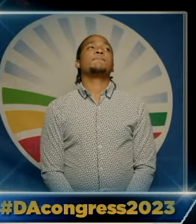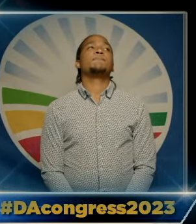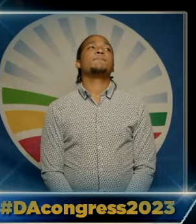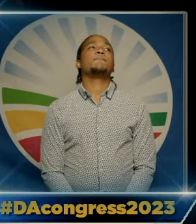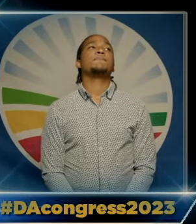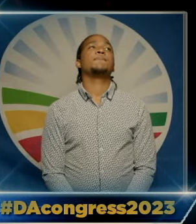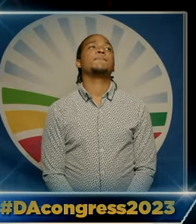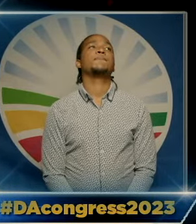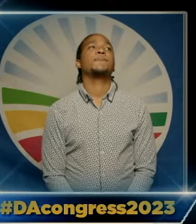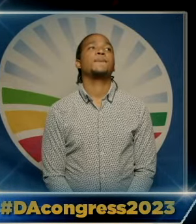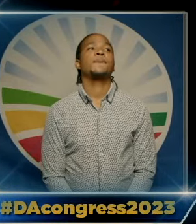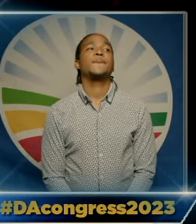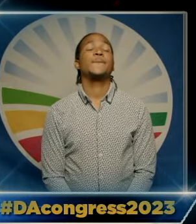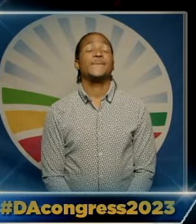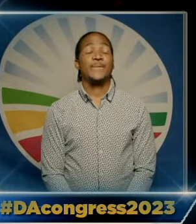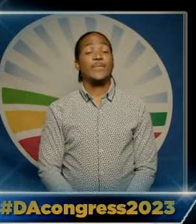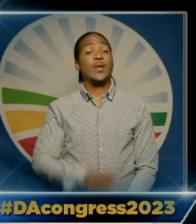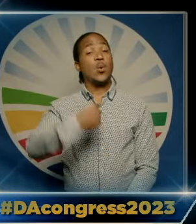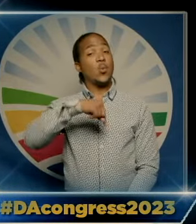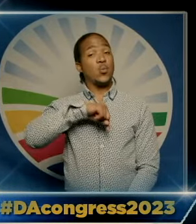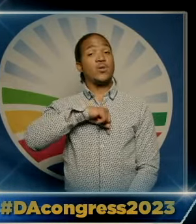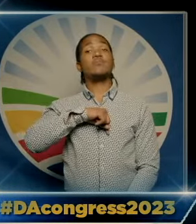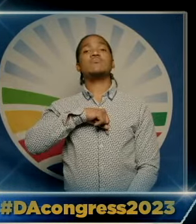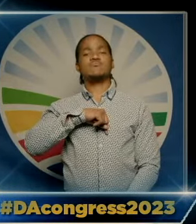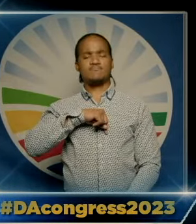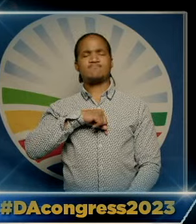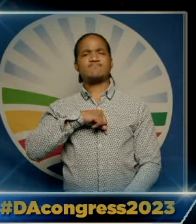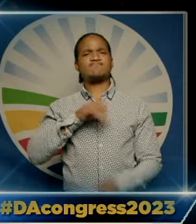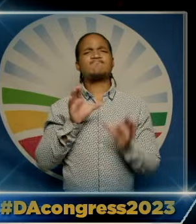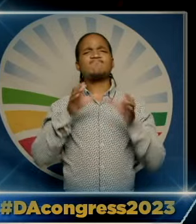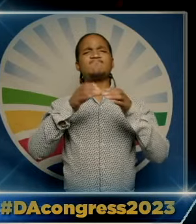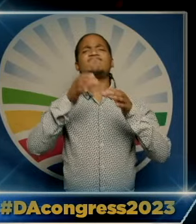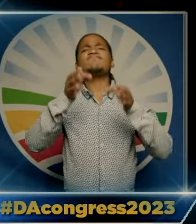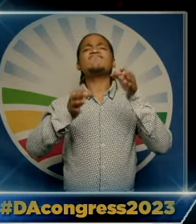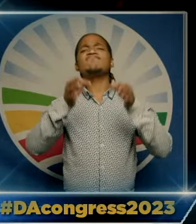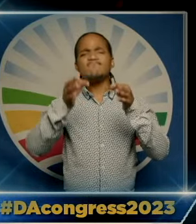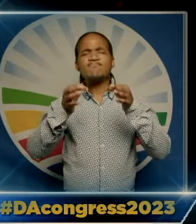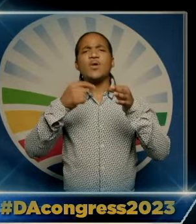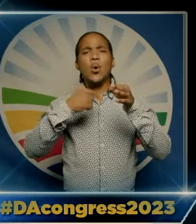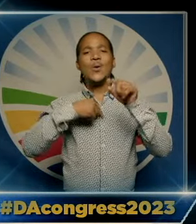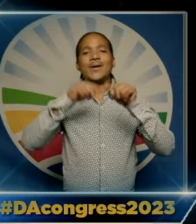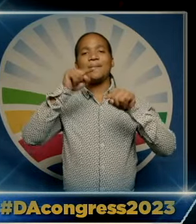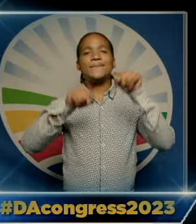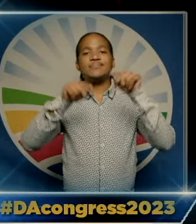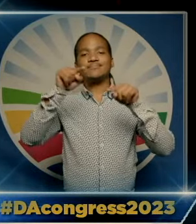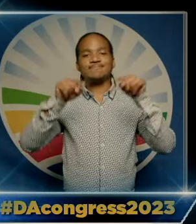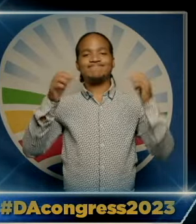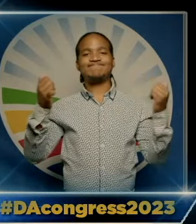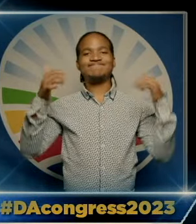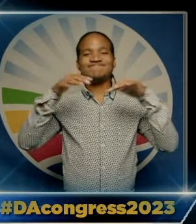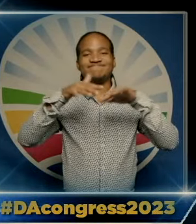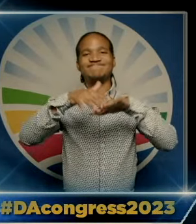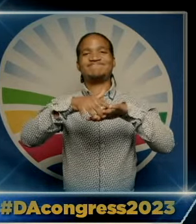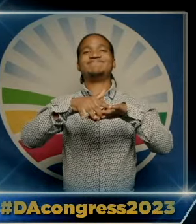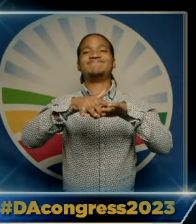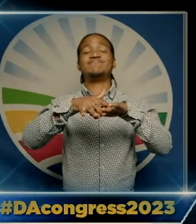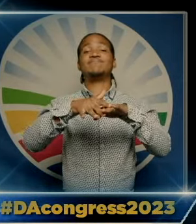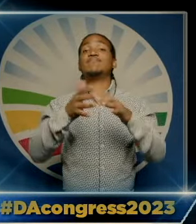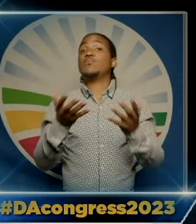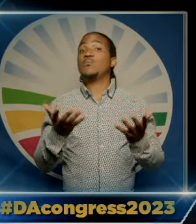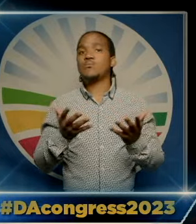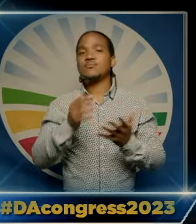We are a party of diversity. We are the most diverse political party in South Africa.